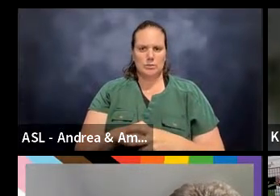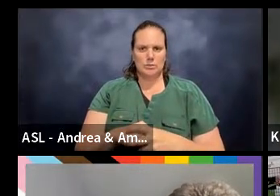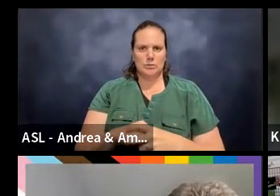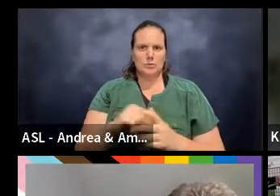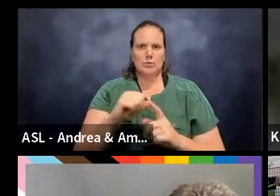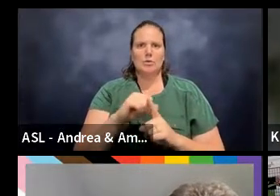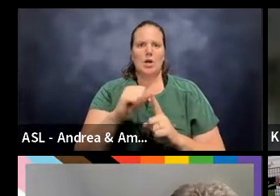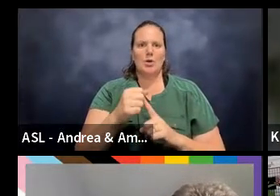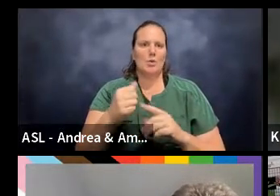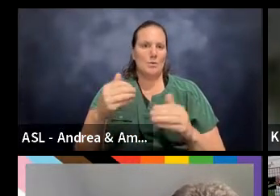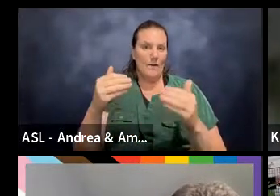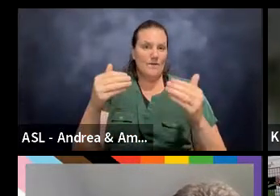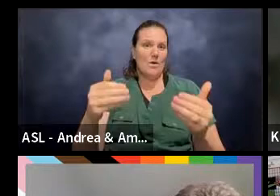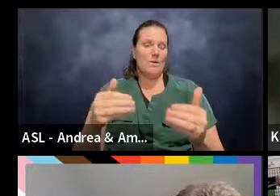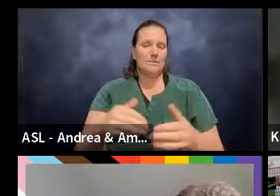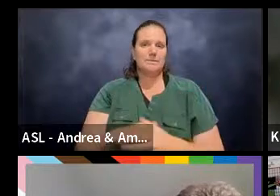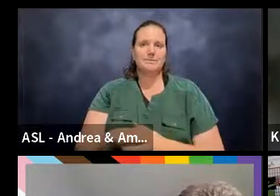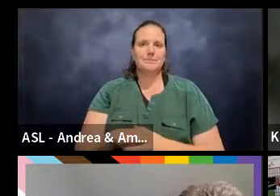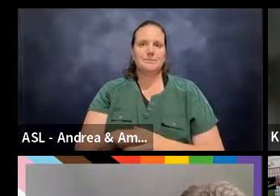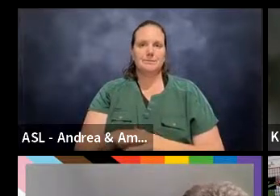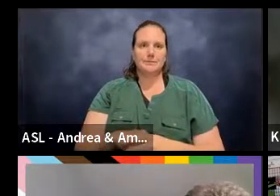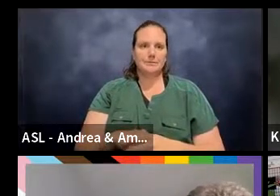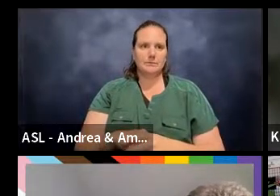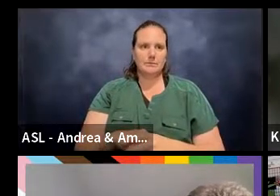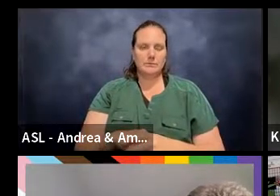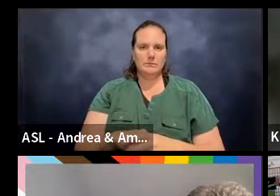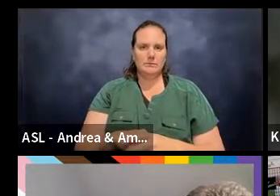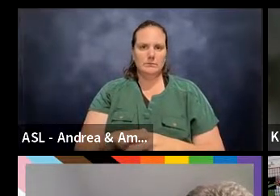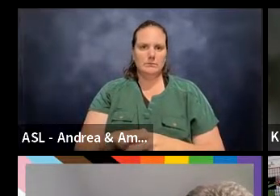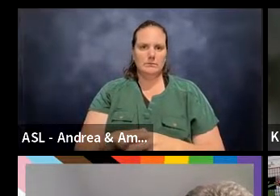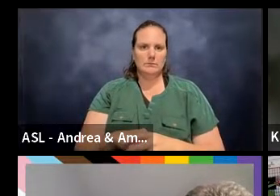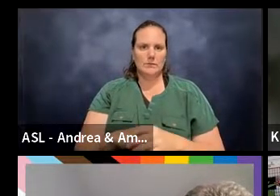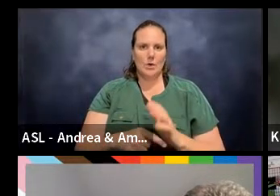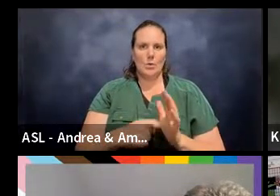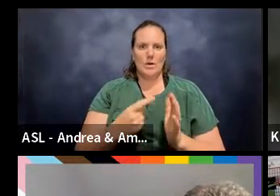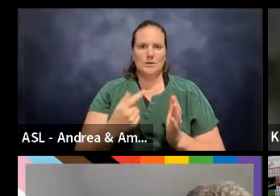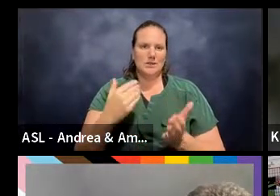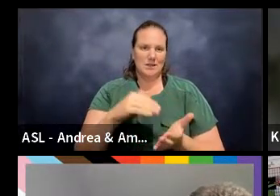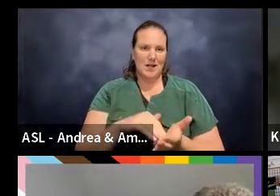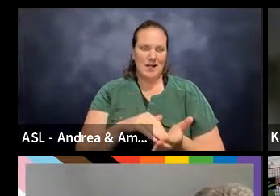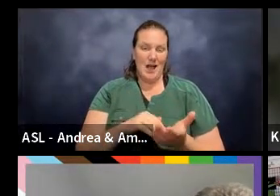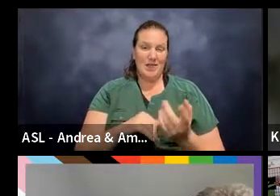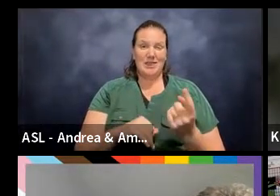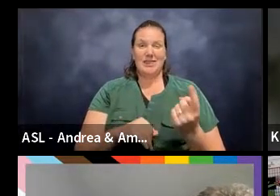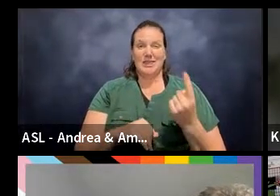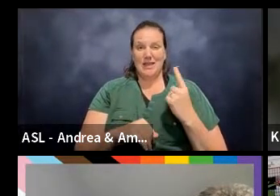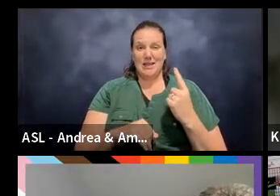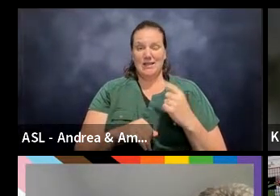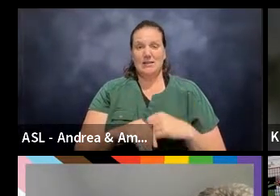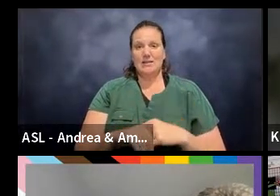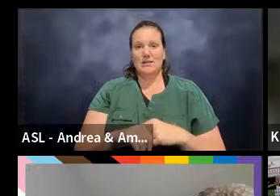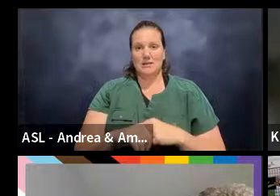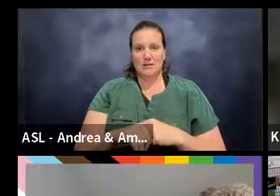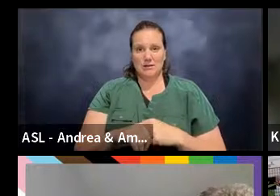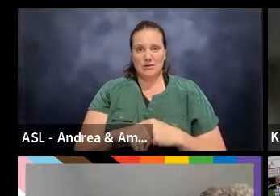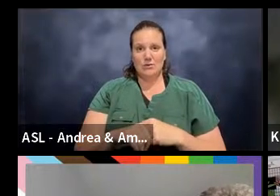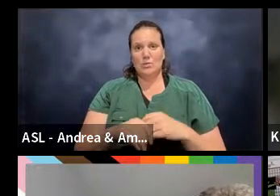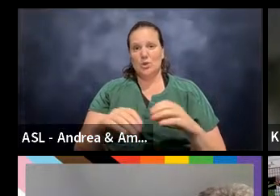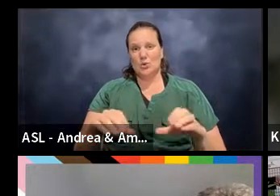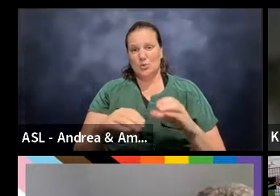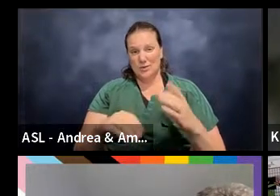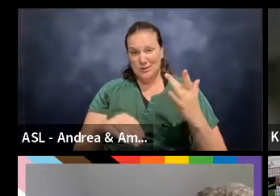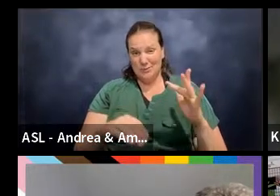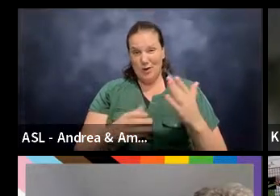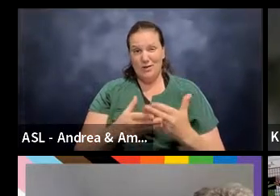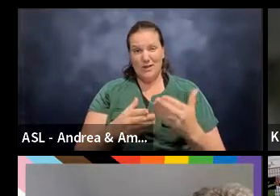scenario to move forward. So once again, I think we've been doing smart